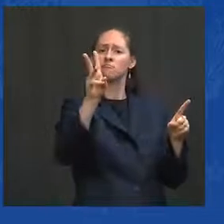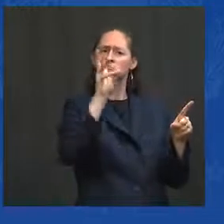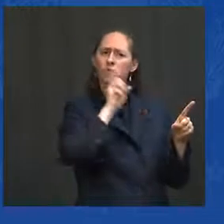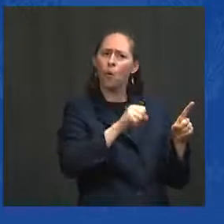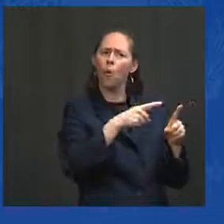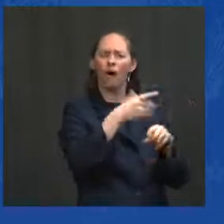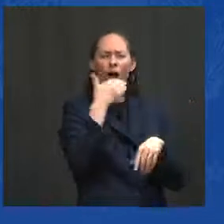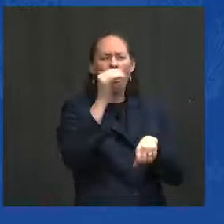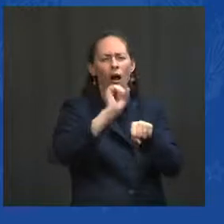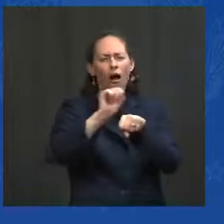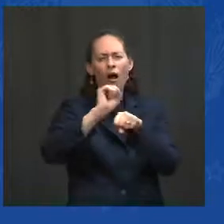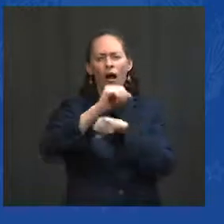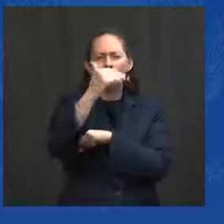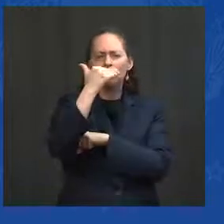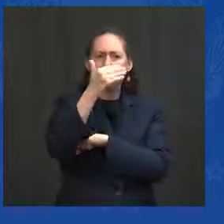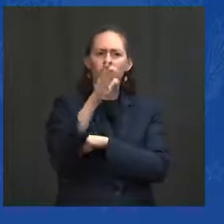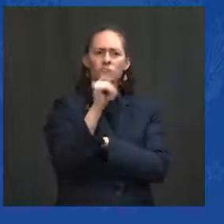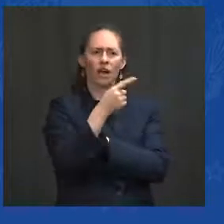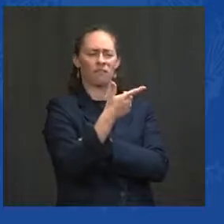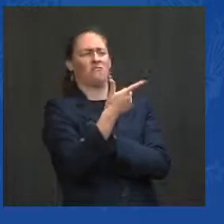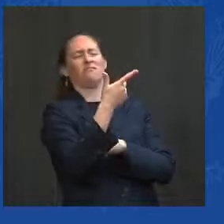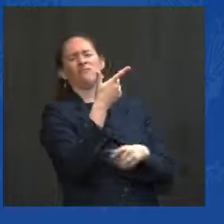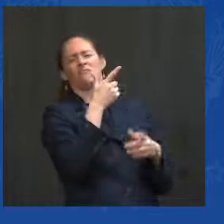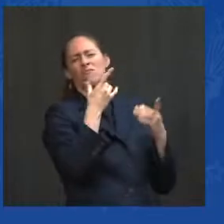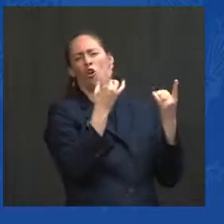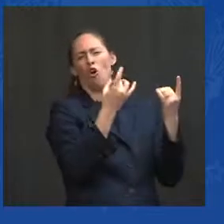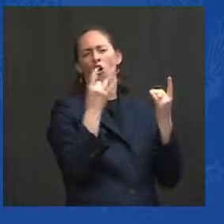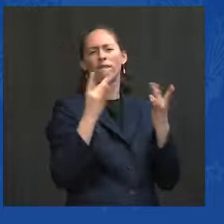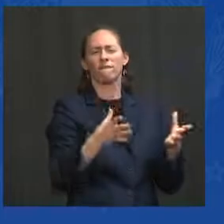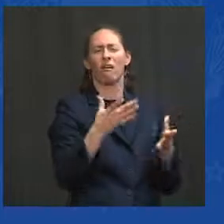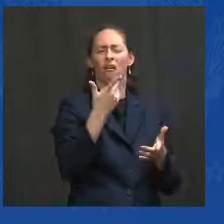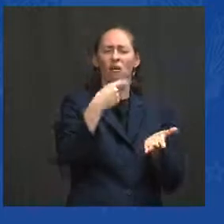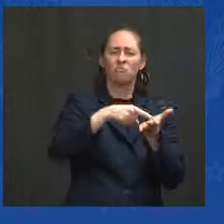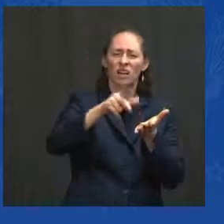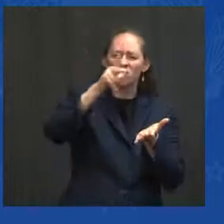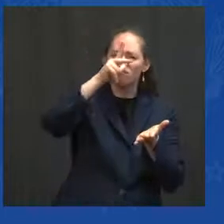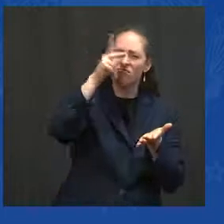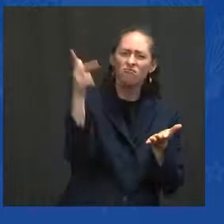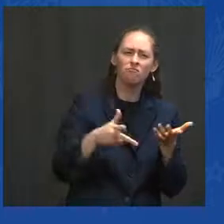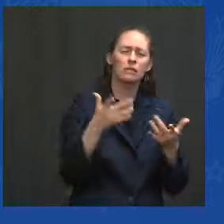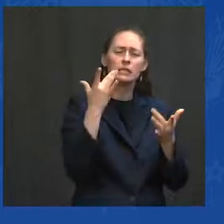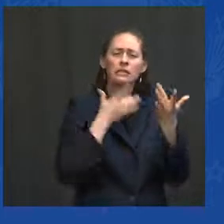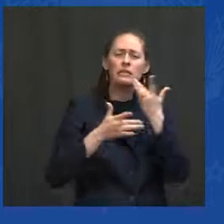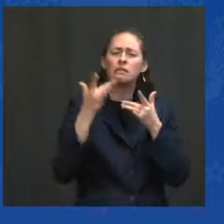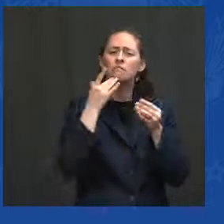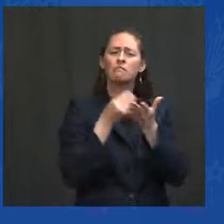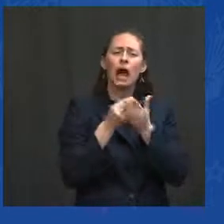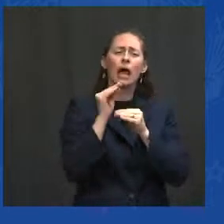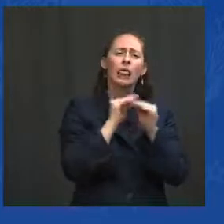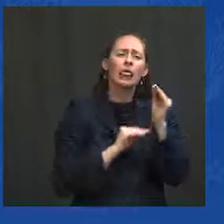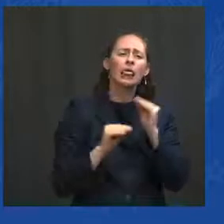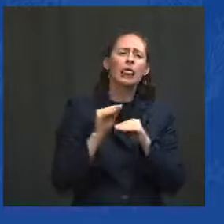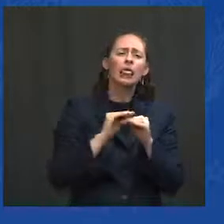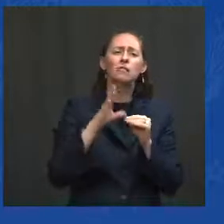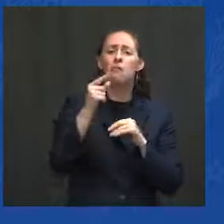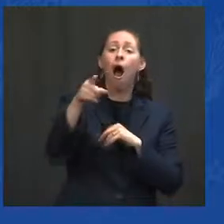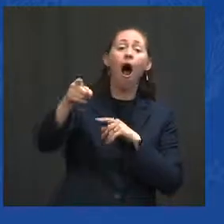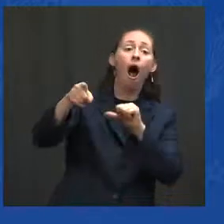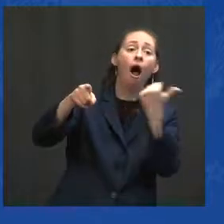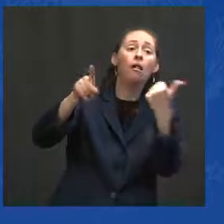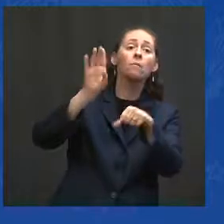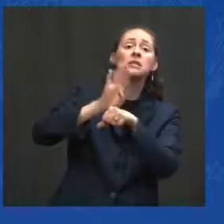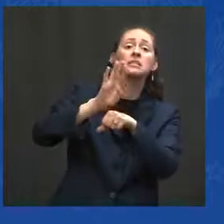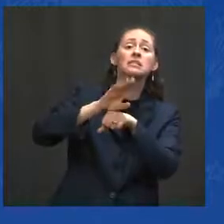she isn't being treated right. She's underpaid, passed over for promotions. Competitor across the street knows it,